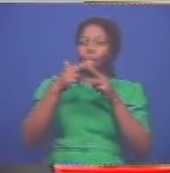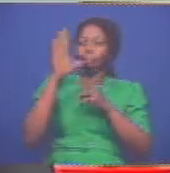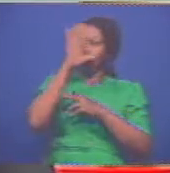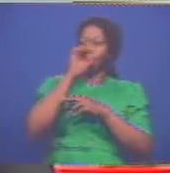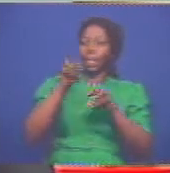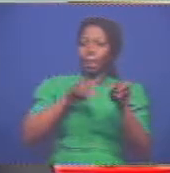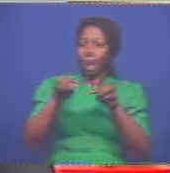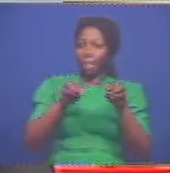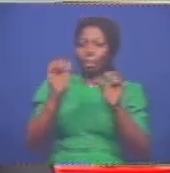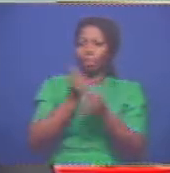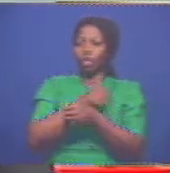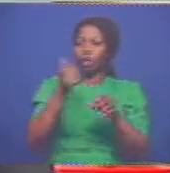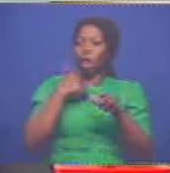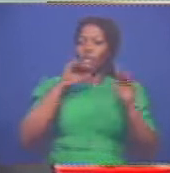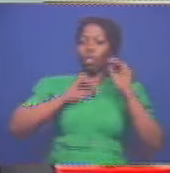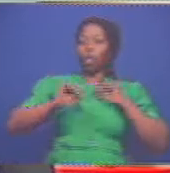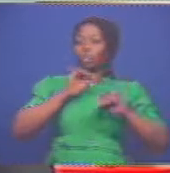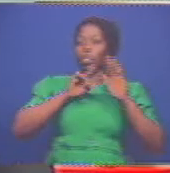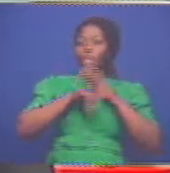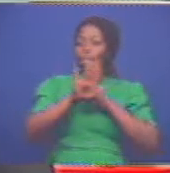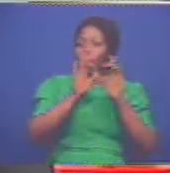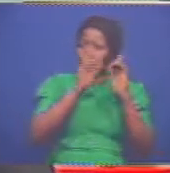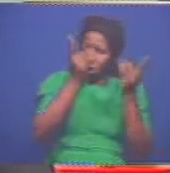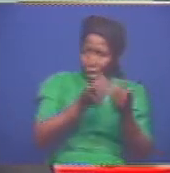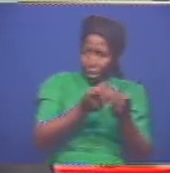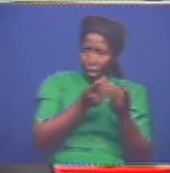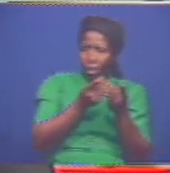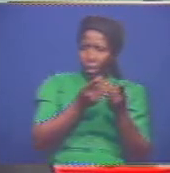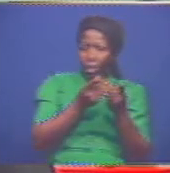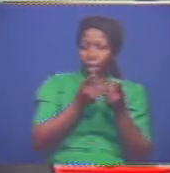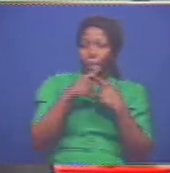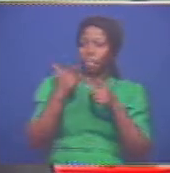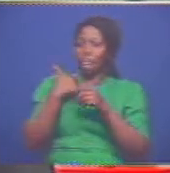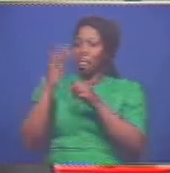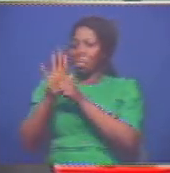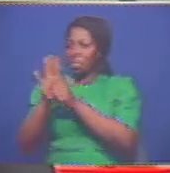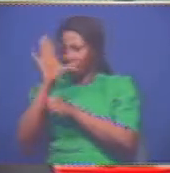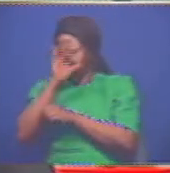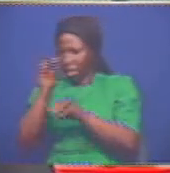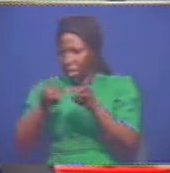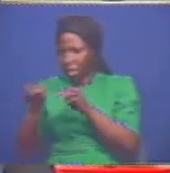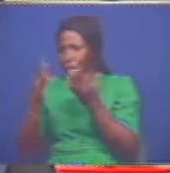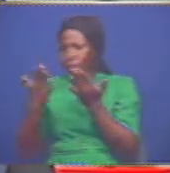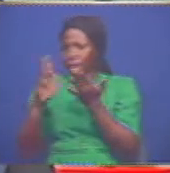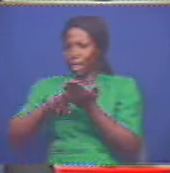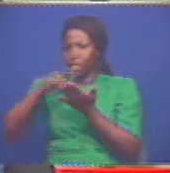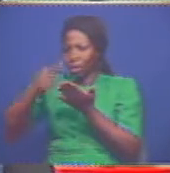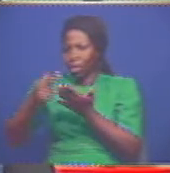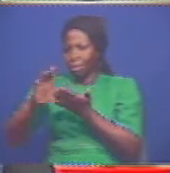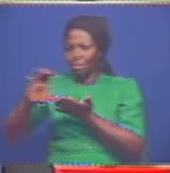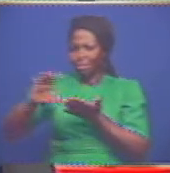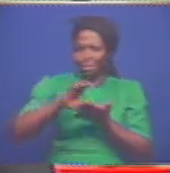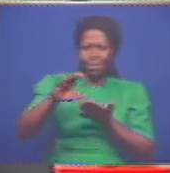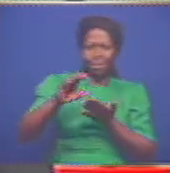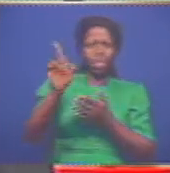to have corruption in your department, but you have a lot of mismanagement where resources go to the wrong